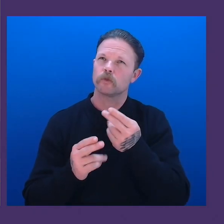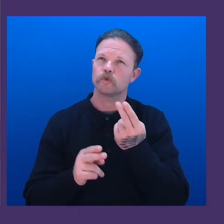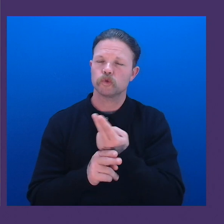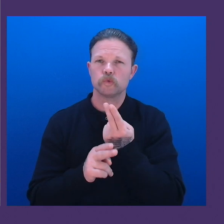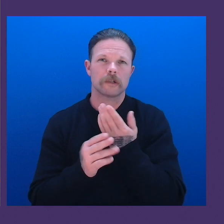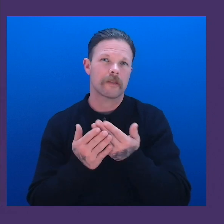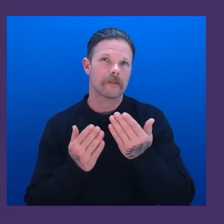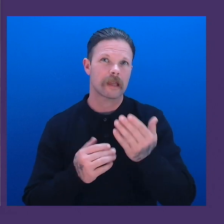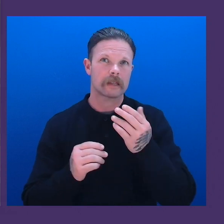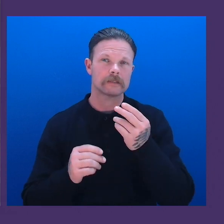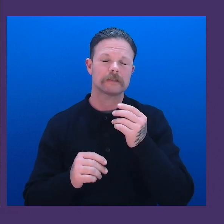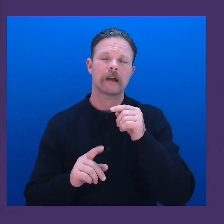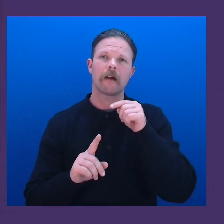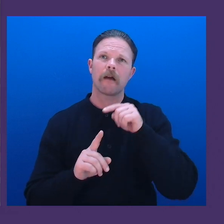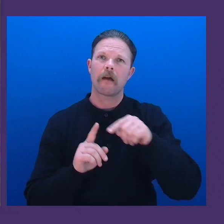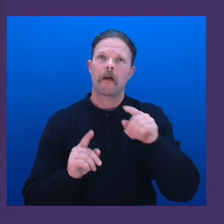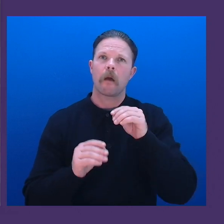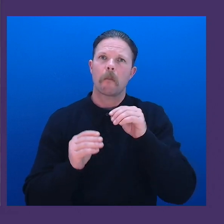upstream. And our